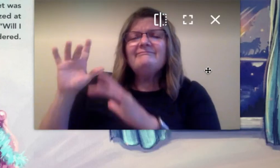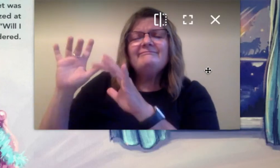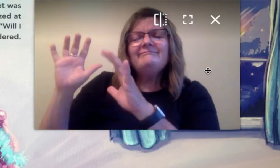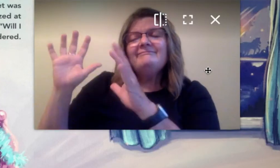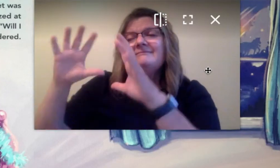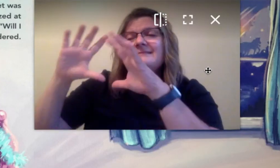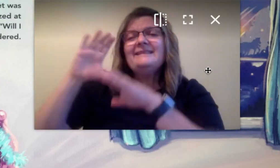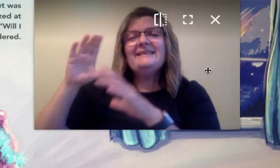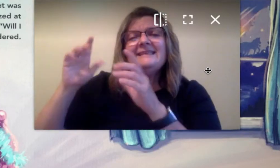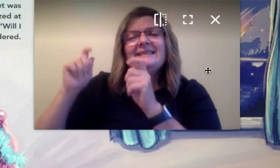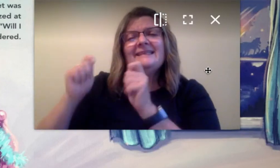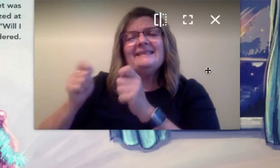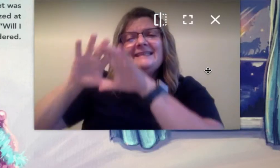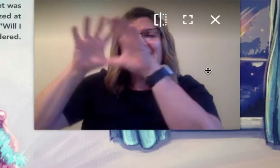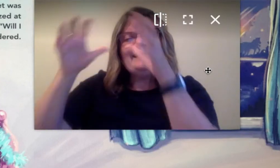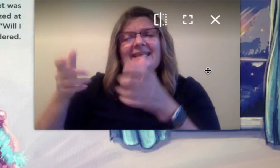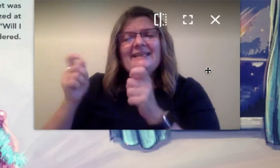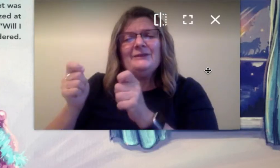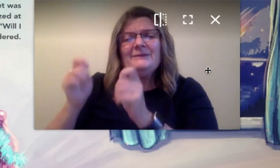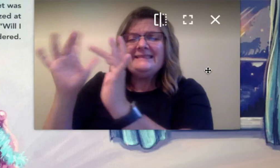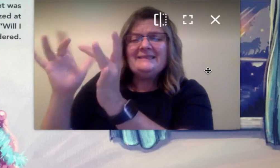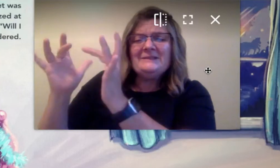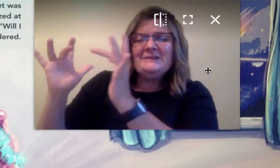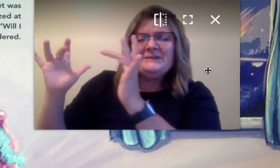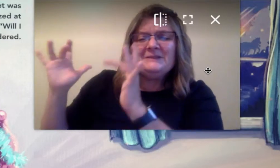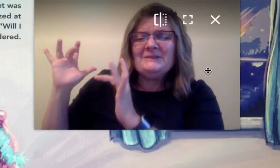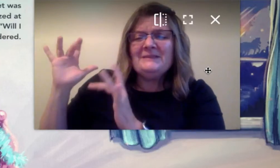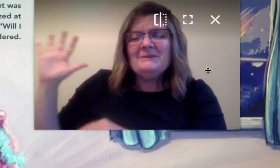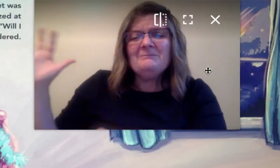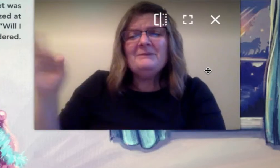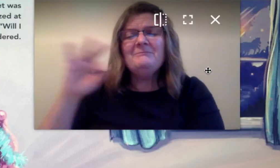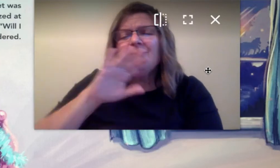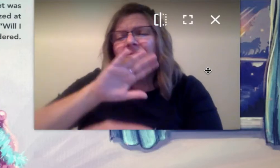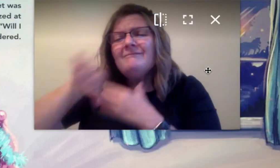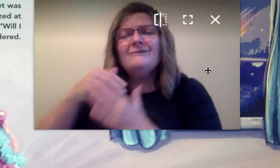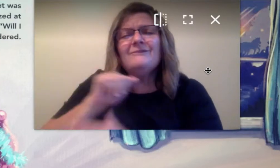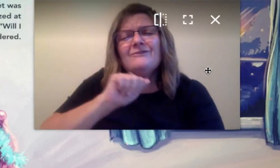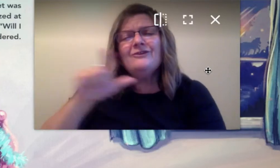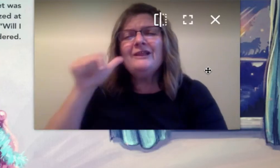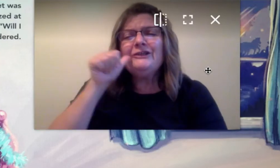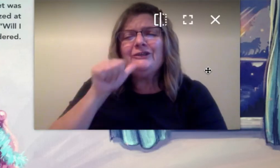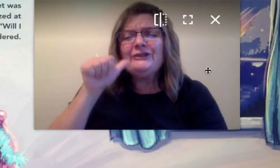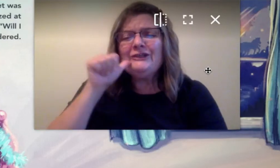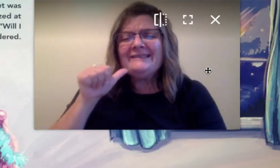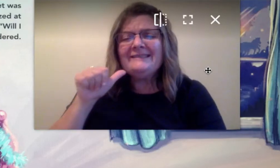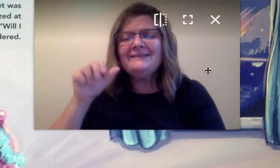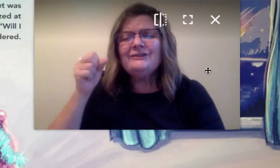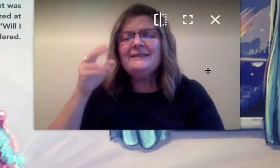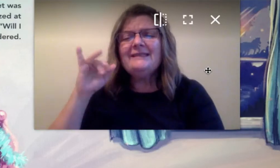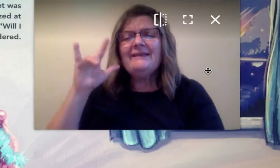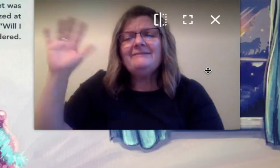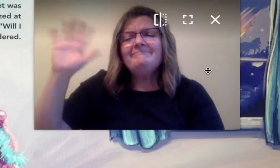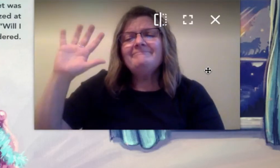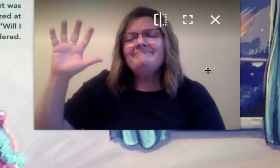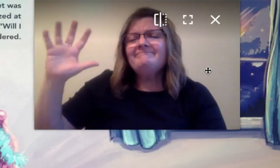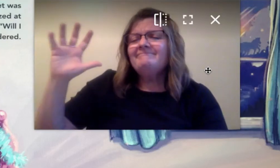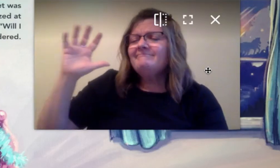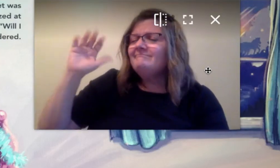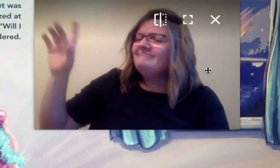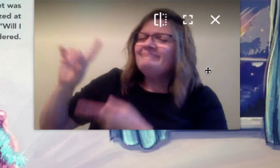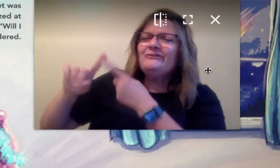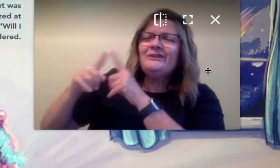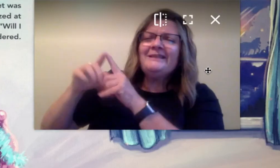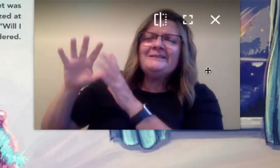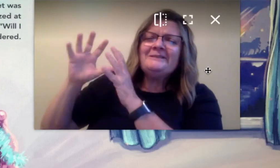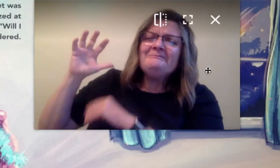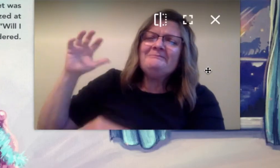Glittering carriages came to pick up all the girls. Shay and Ivy bid farewell to their